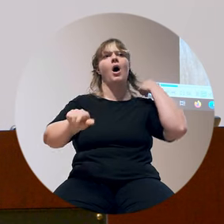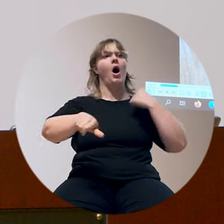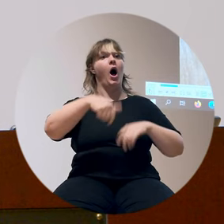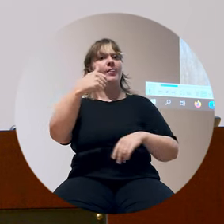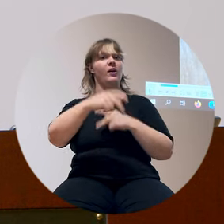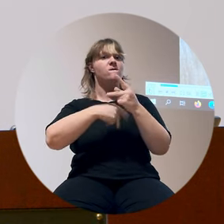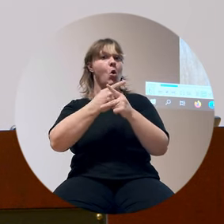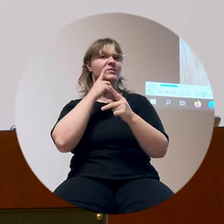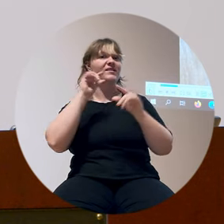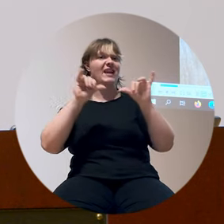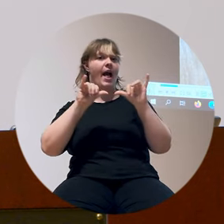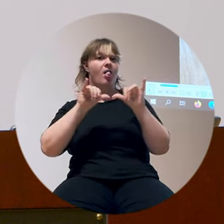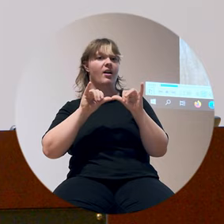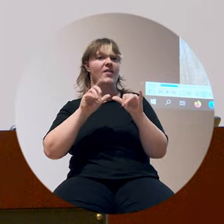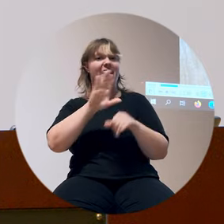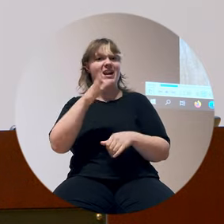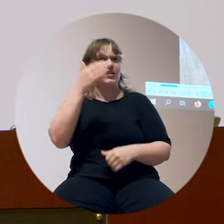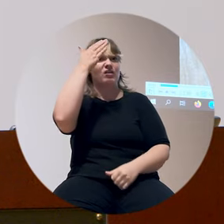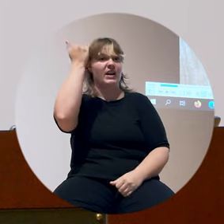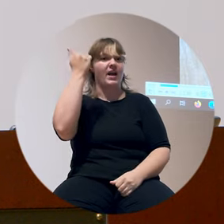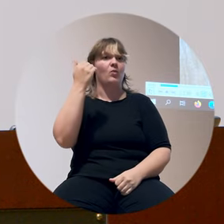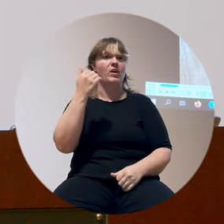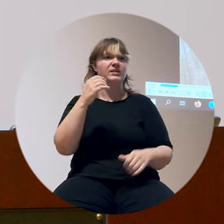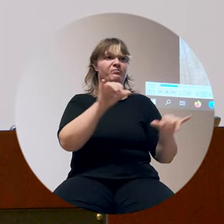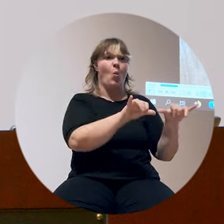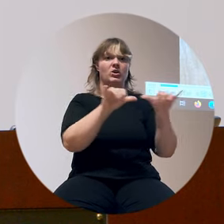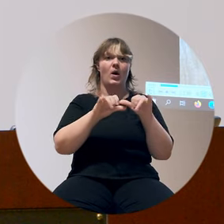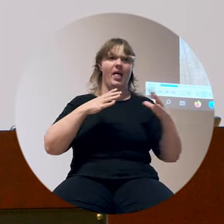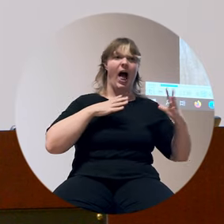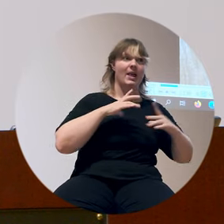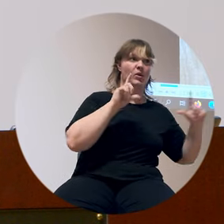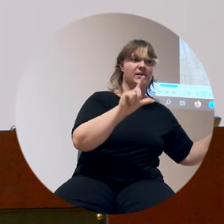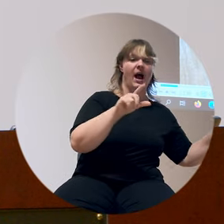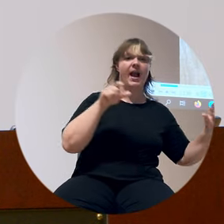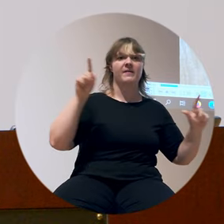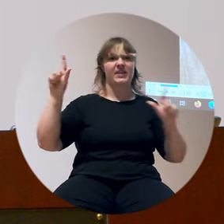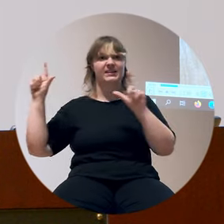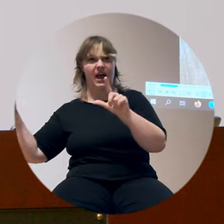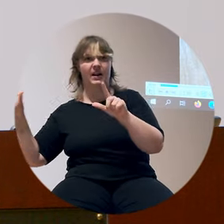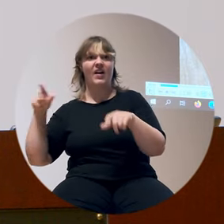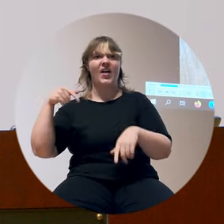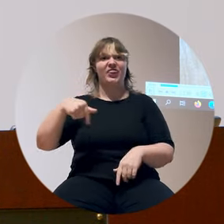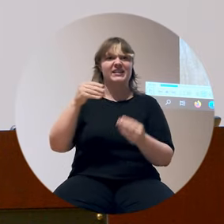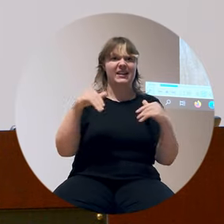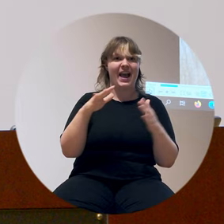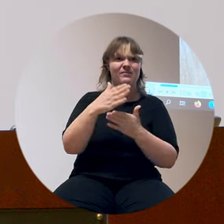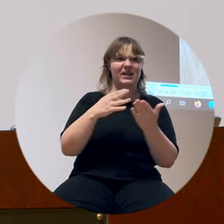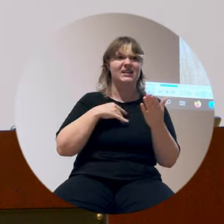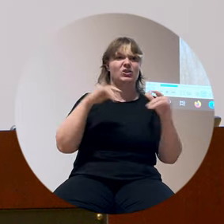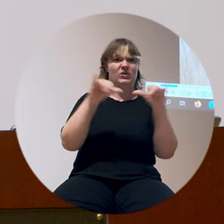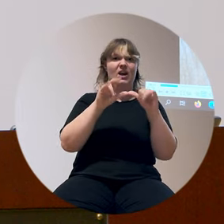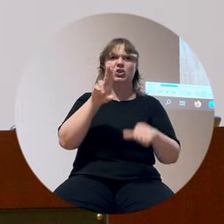other forms of scale. So that Never Forget was 1-to-1 to Hollywood sign. This Land piece is to scale to